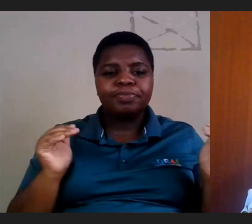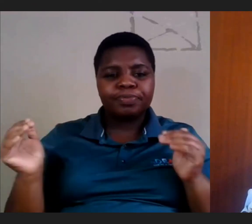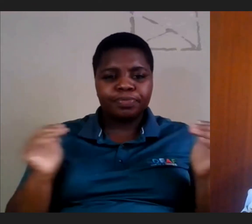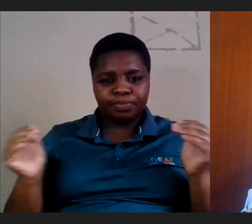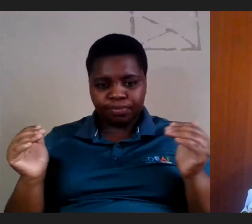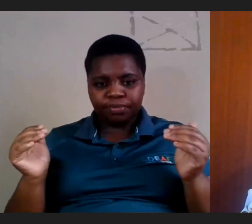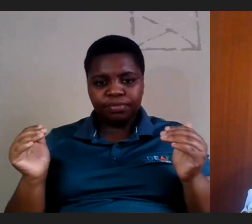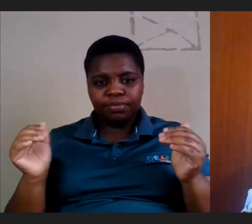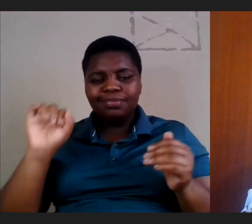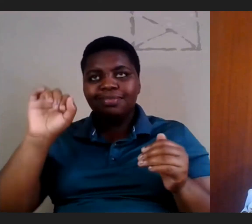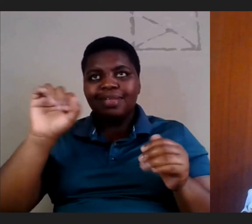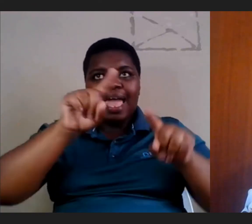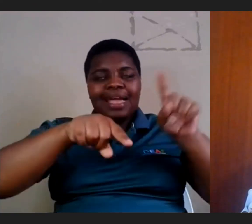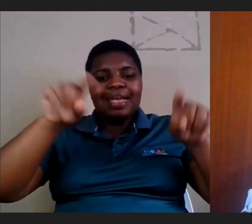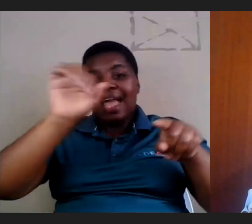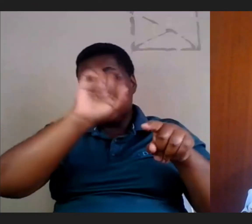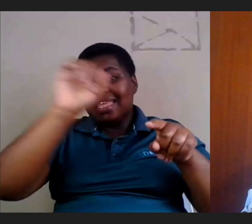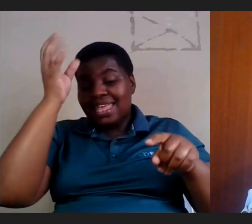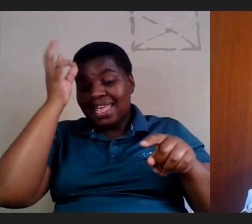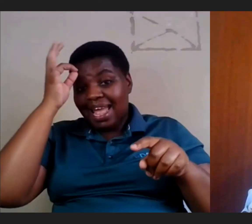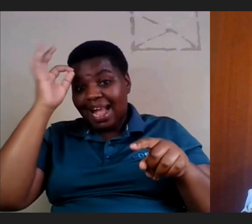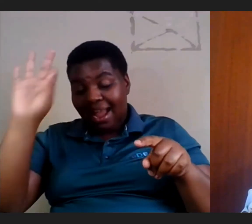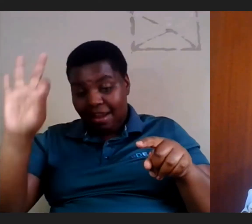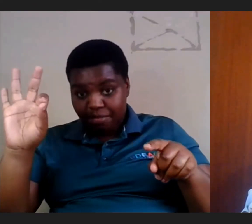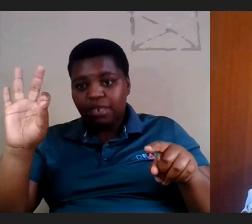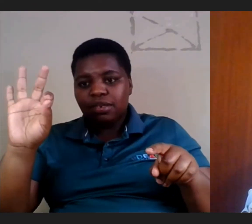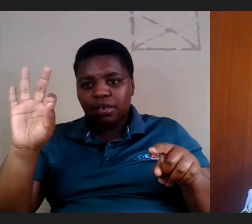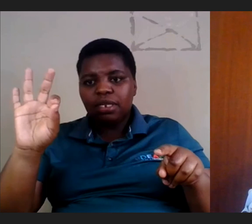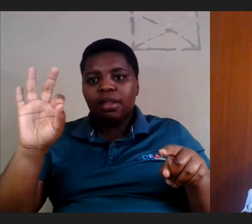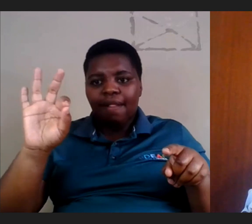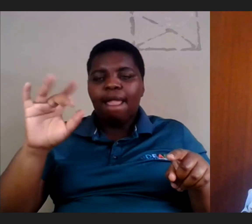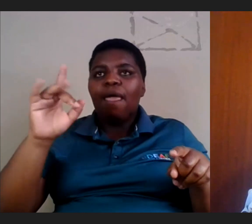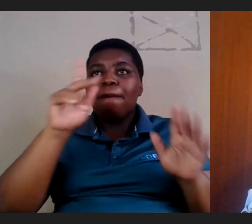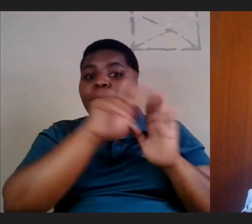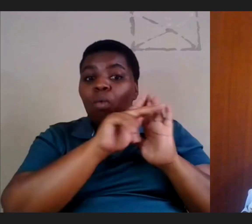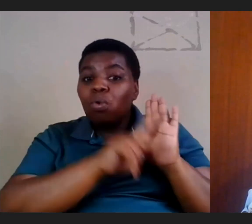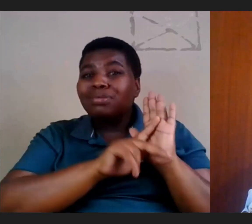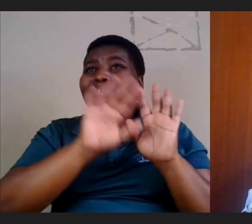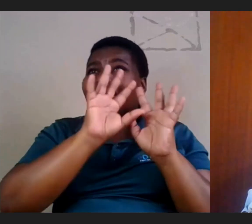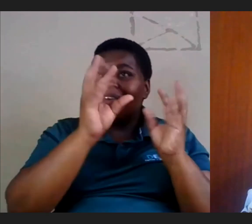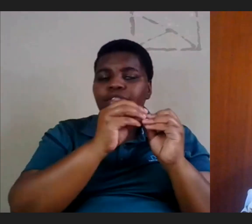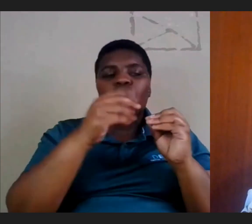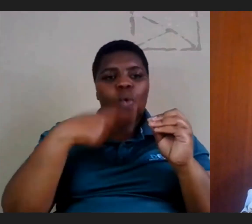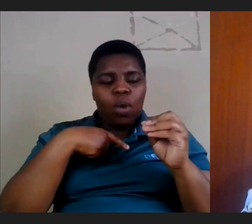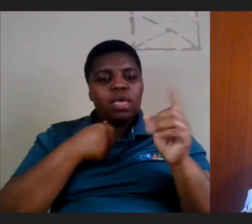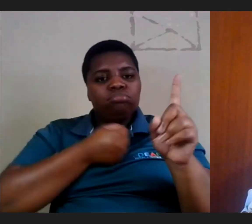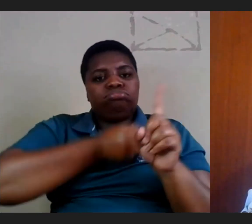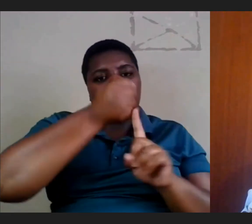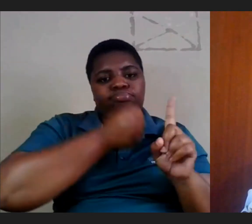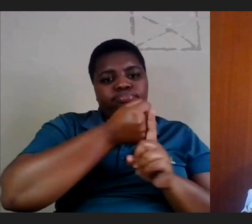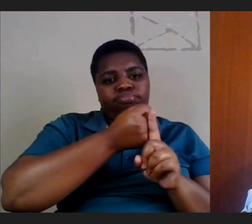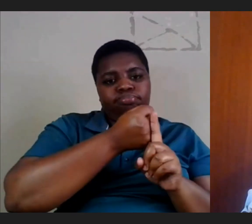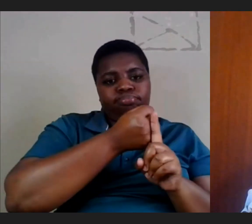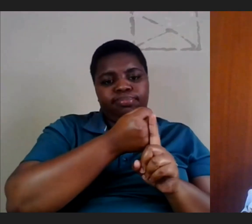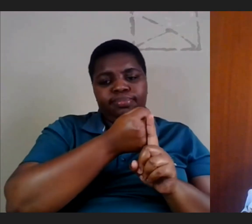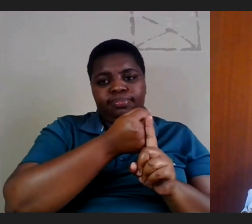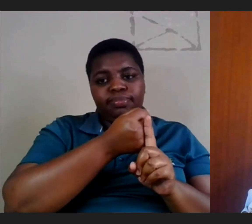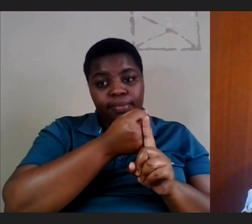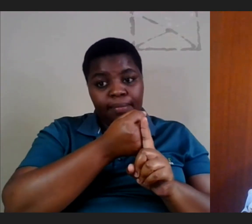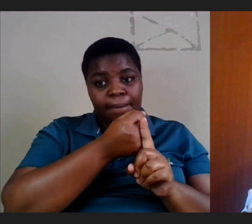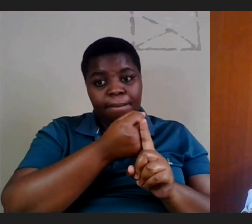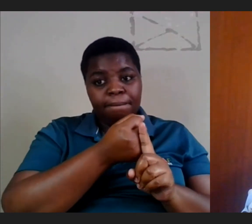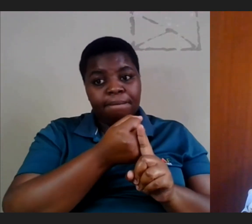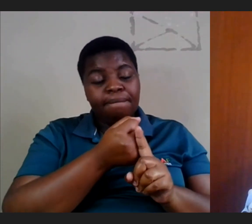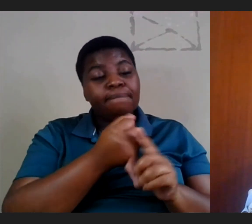various government departments and public entities. Now, just to say that, one of